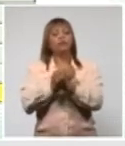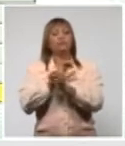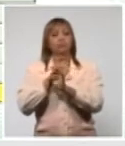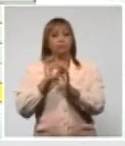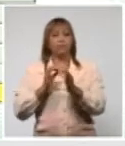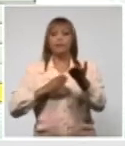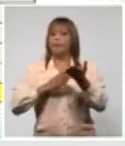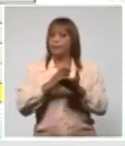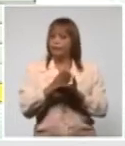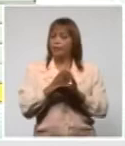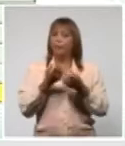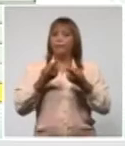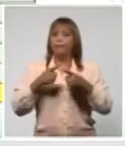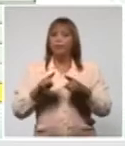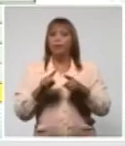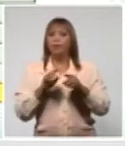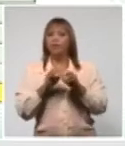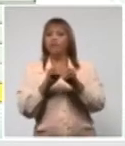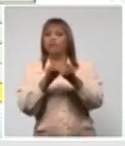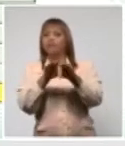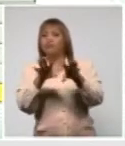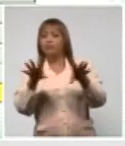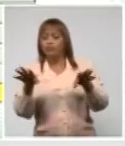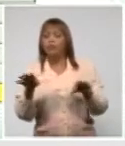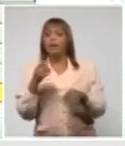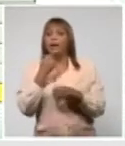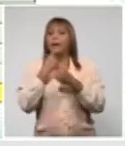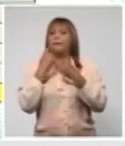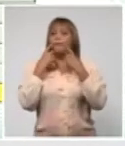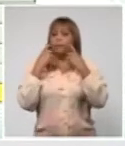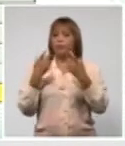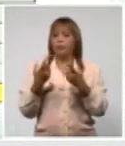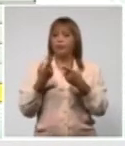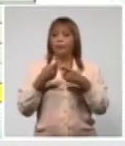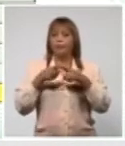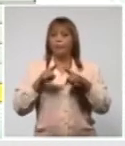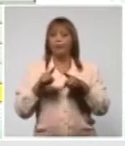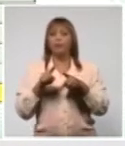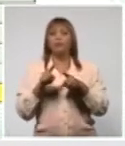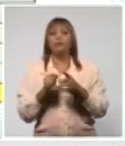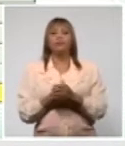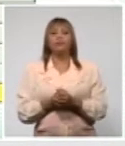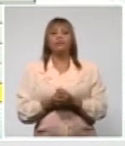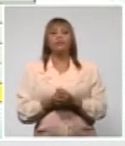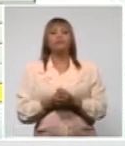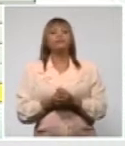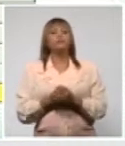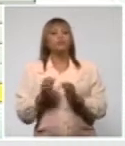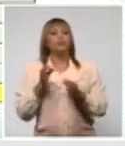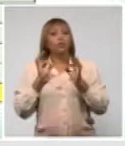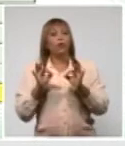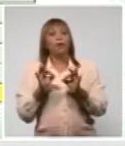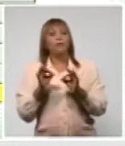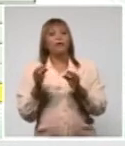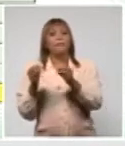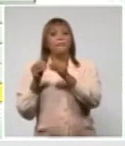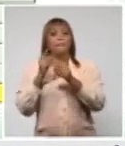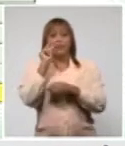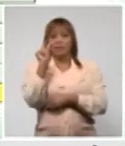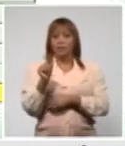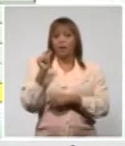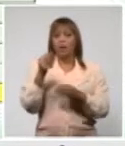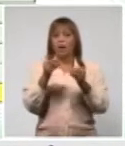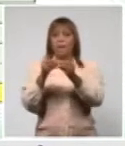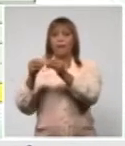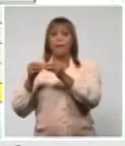their rates to 1.53 and 0.78 respectively. Villa Clara